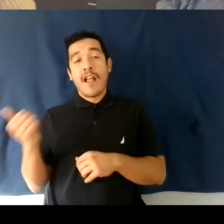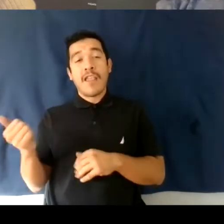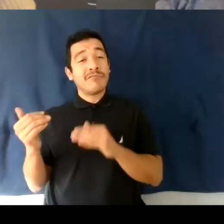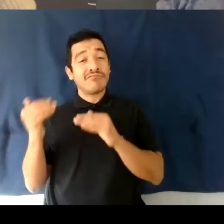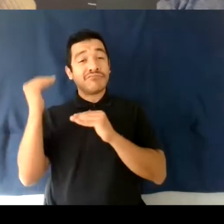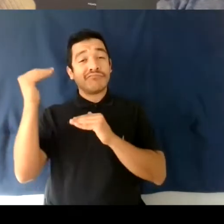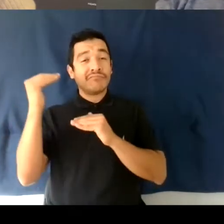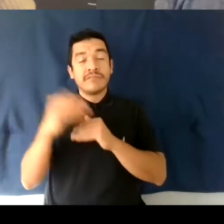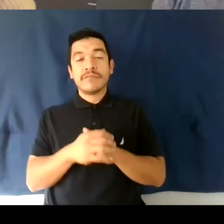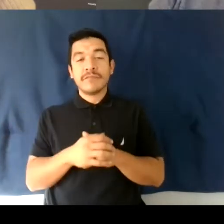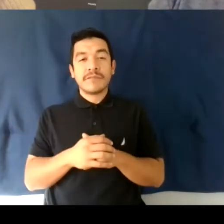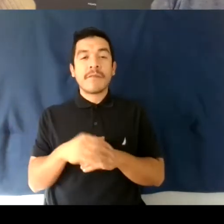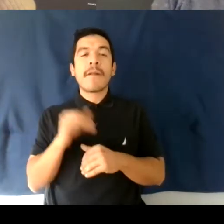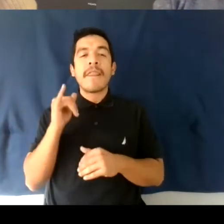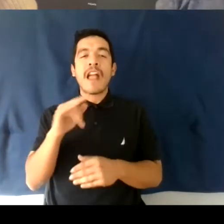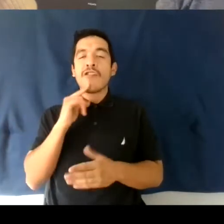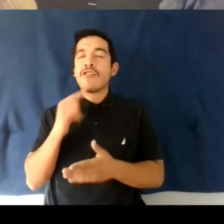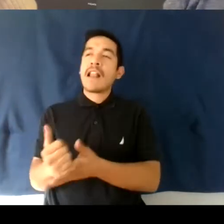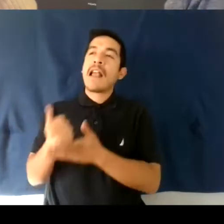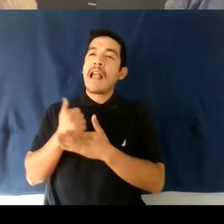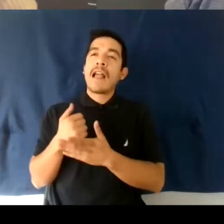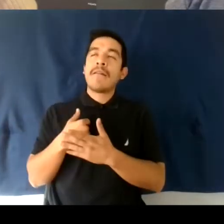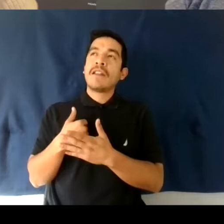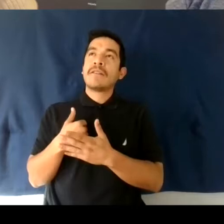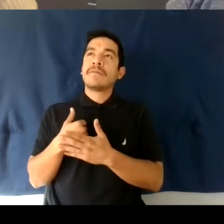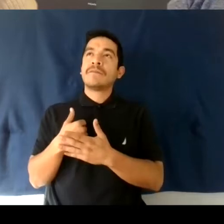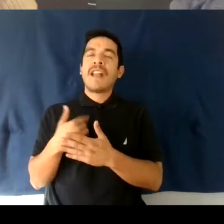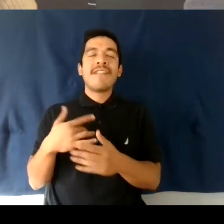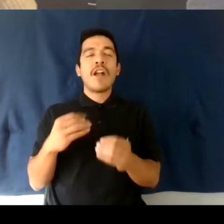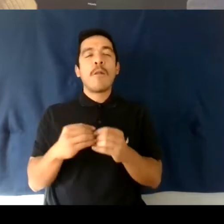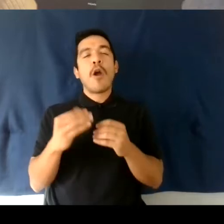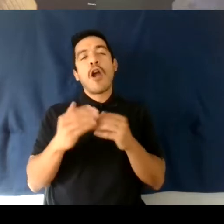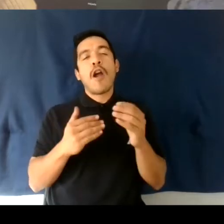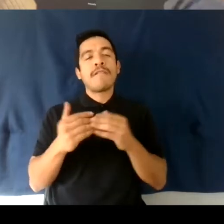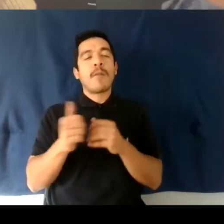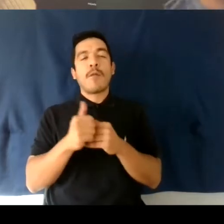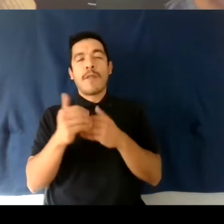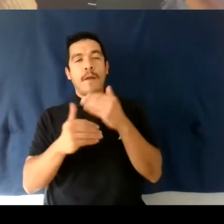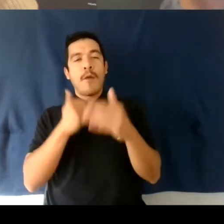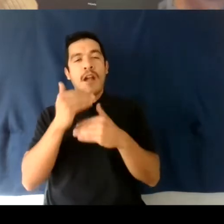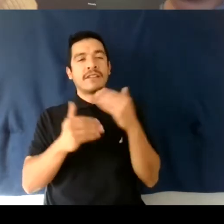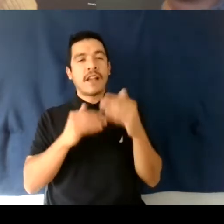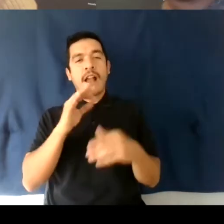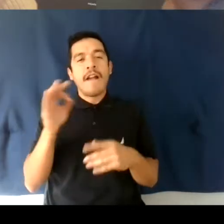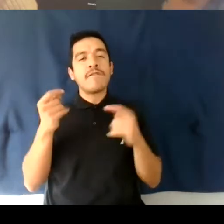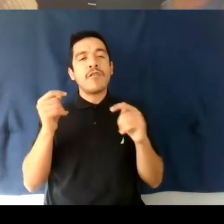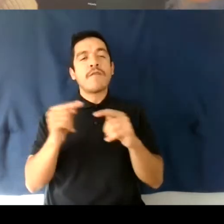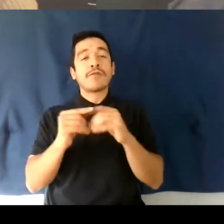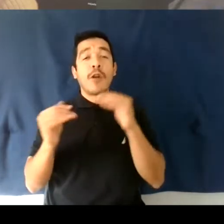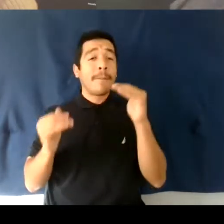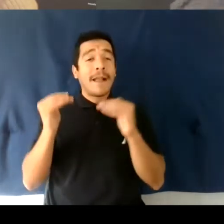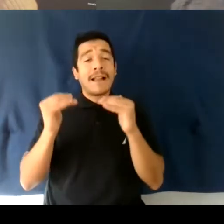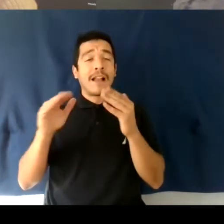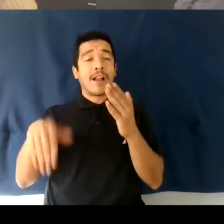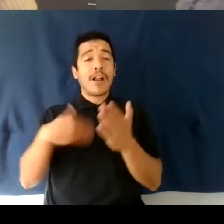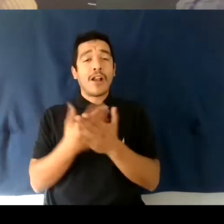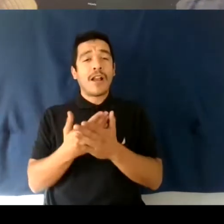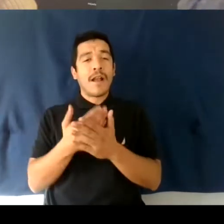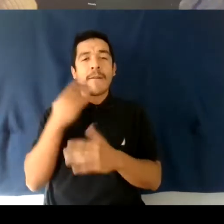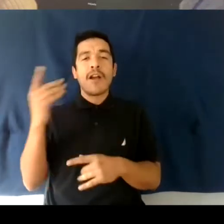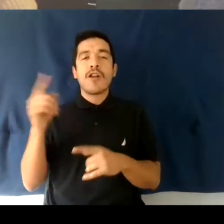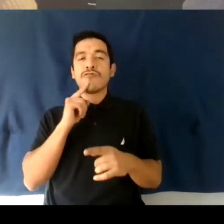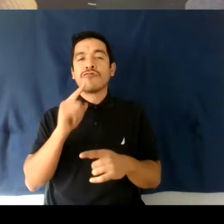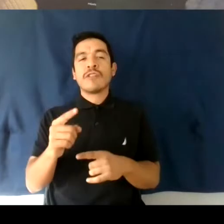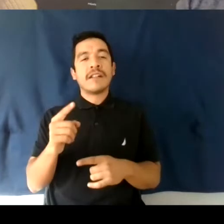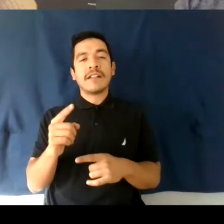That has helped me just sort of feel more comfortable with the process of like trying to balance it all, because there really just is